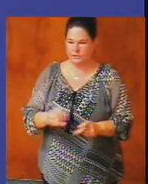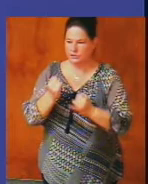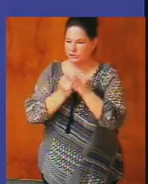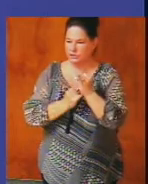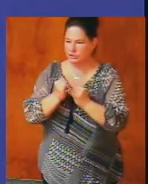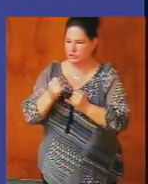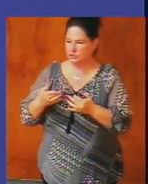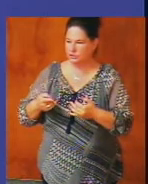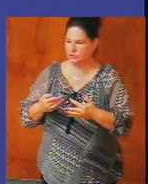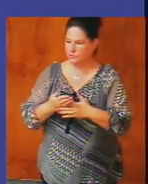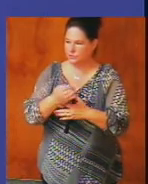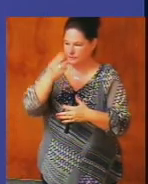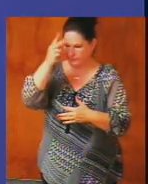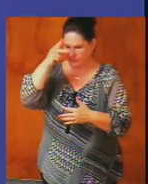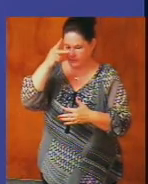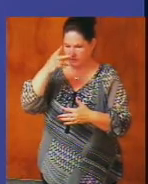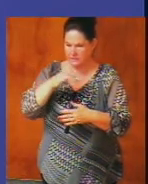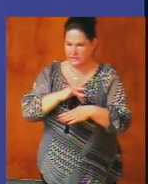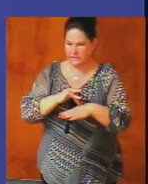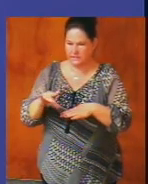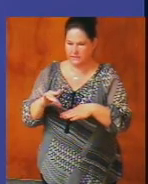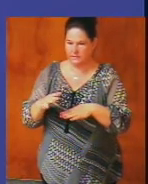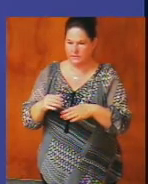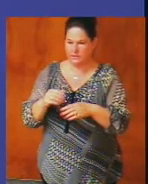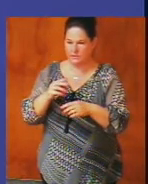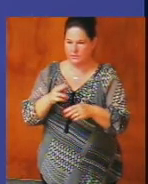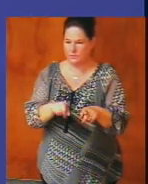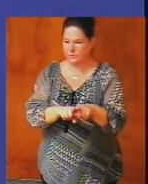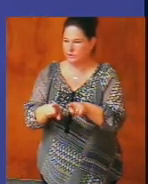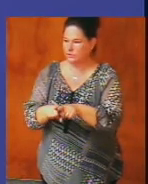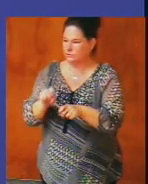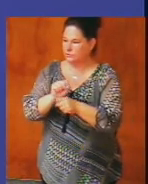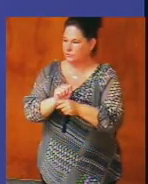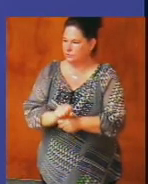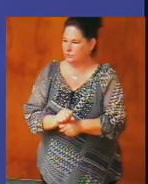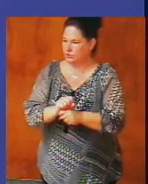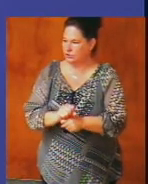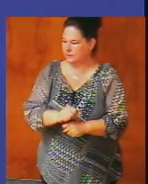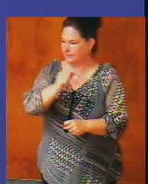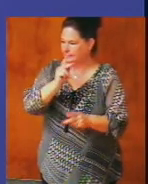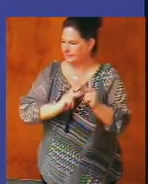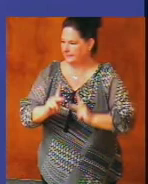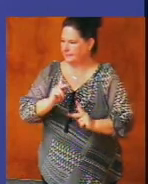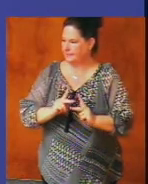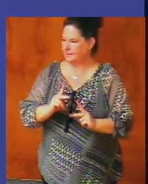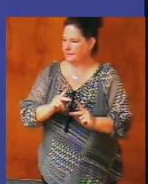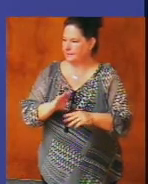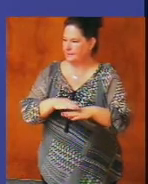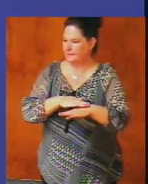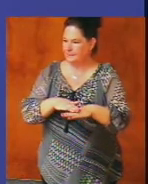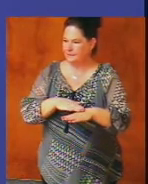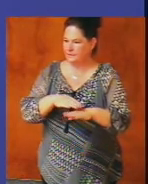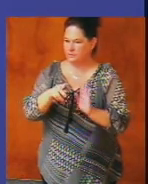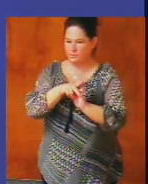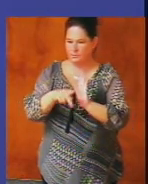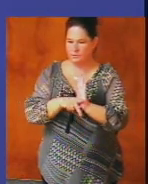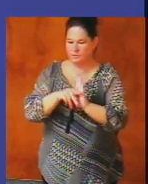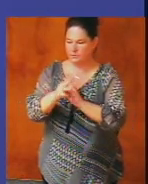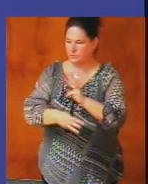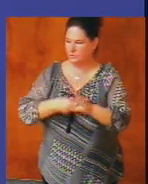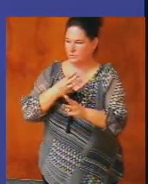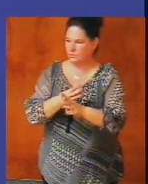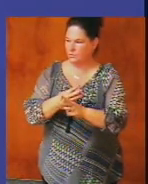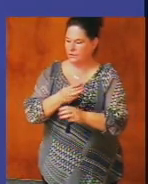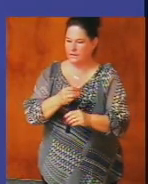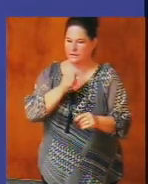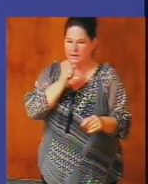and empty deceit, according to the tradition of men, according to the basic principles of the world, and not